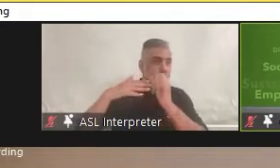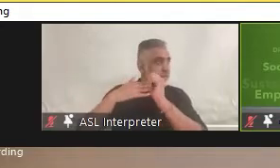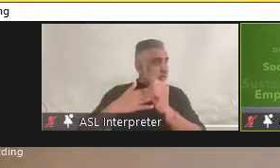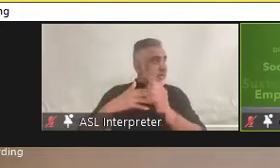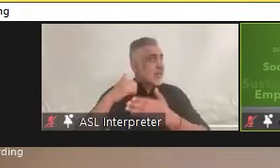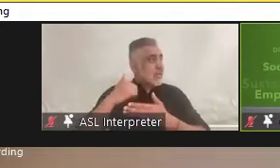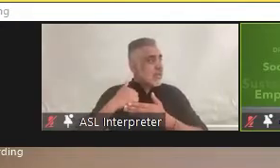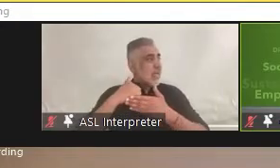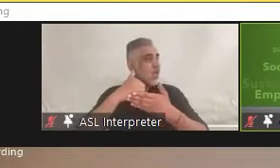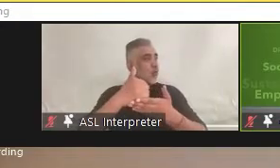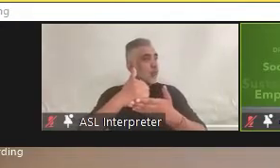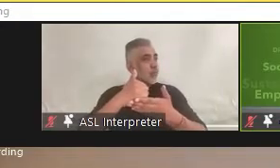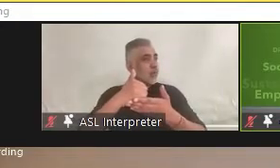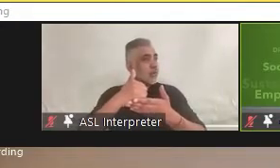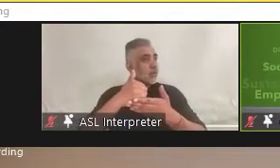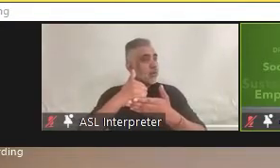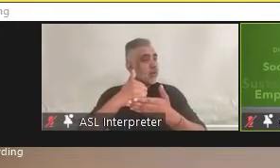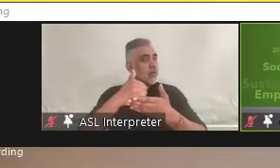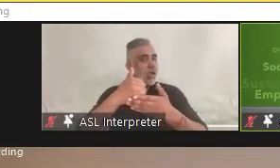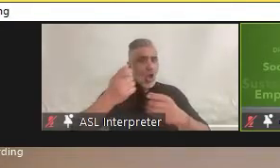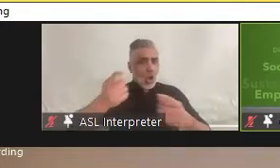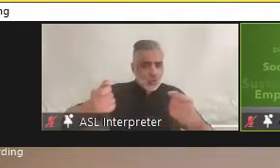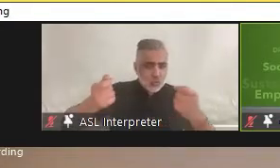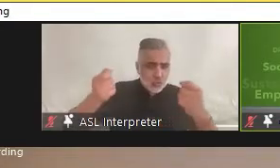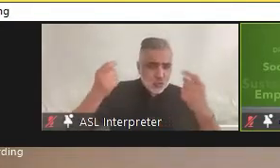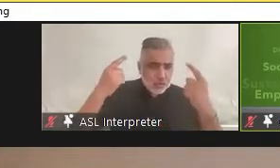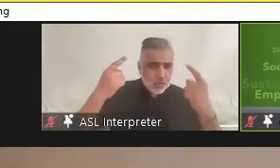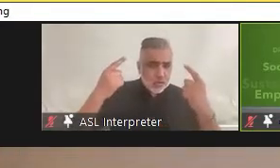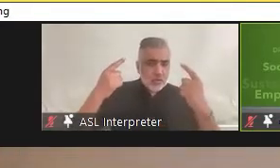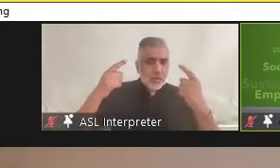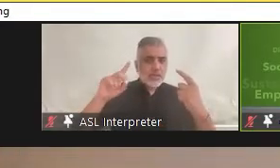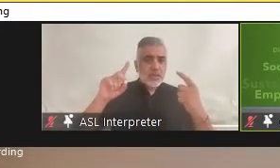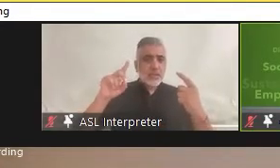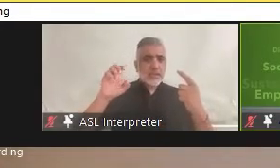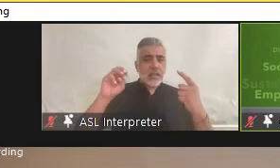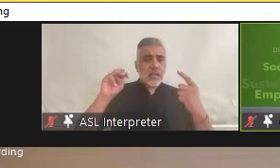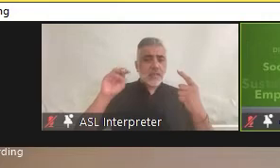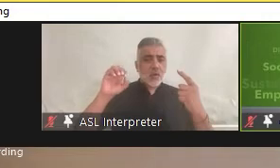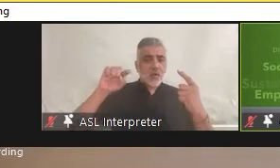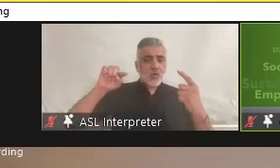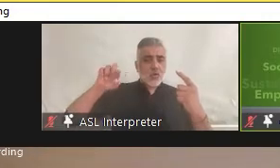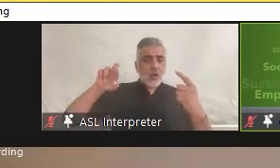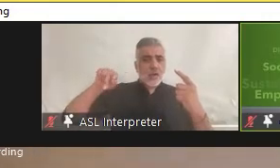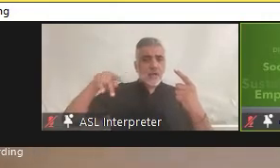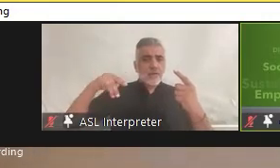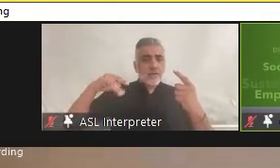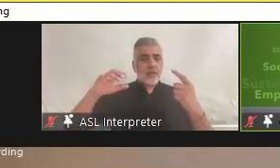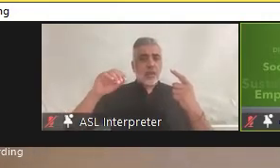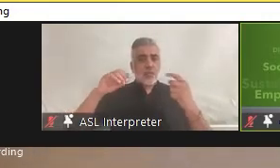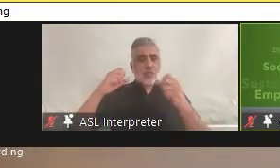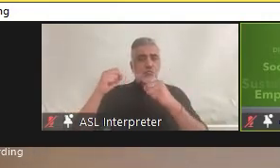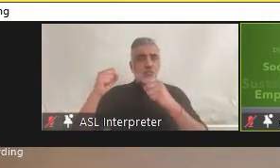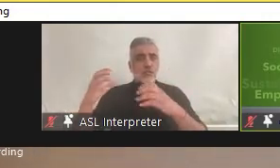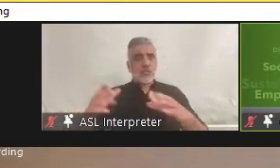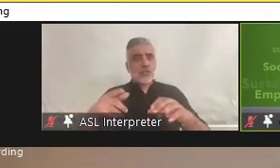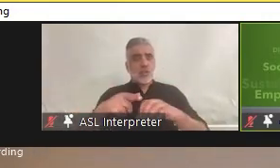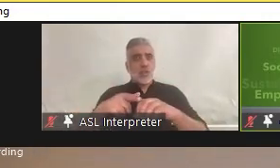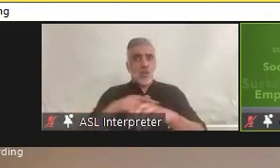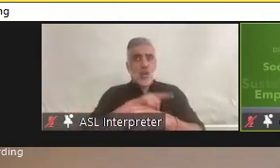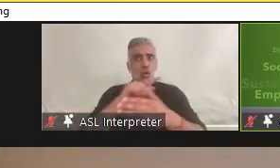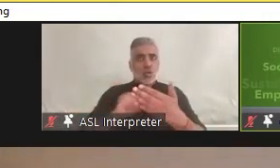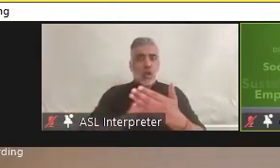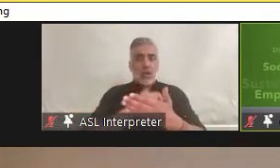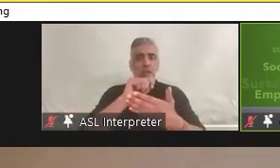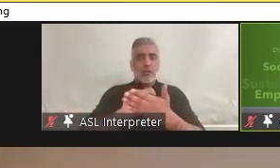helping to put our arms around the demographics in a more strategic, long-term way. The